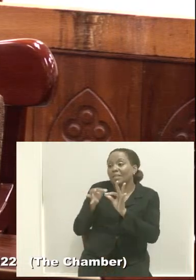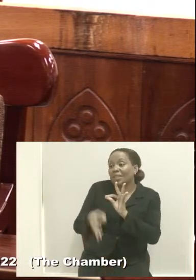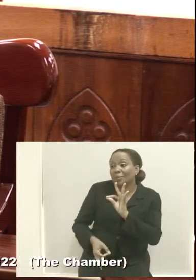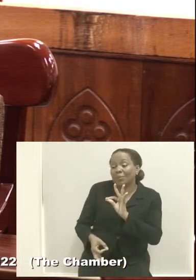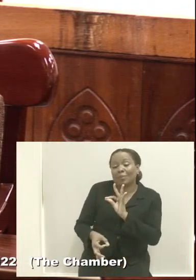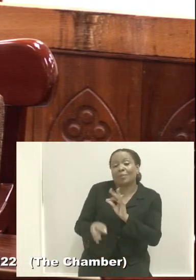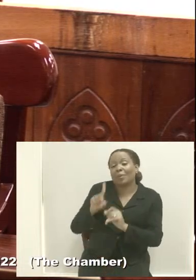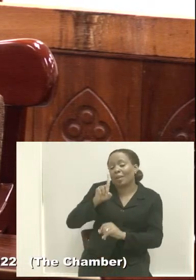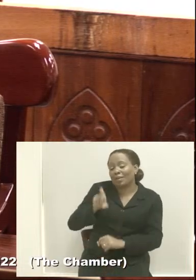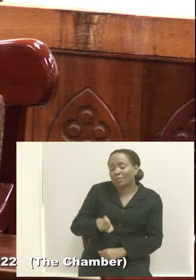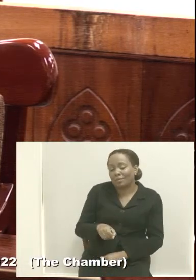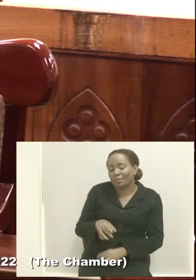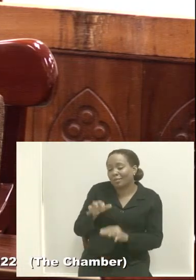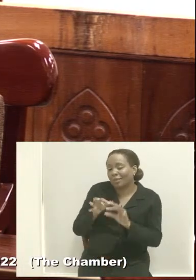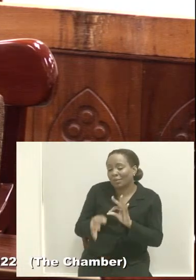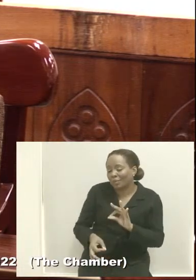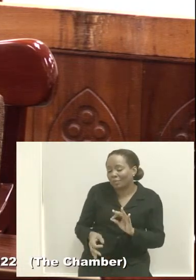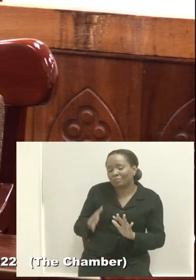When the